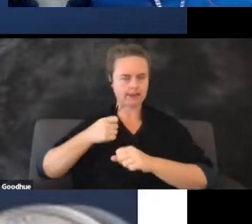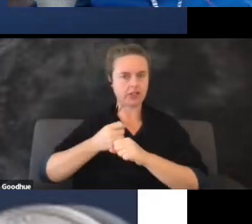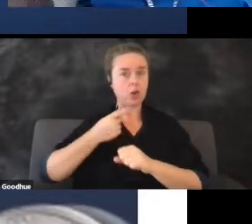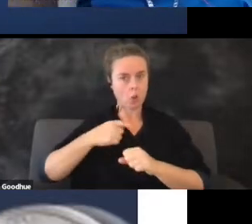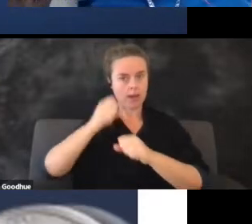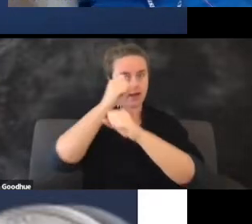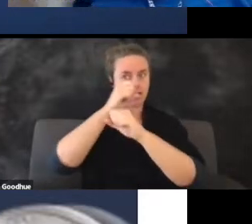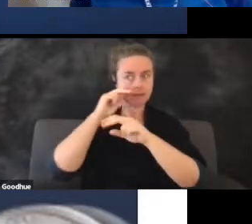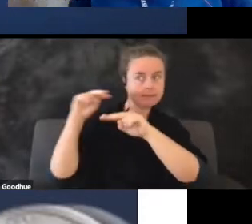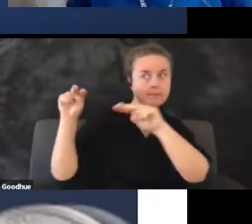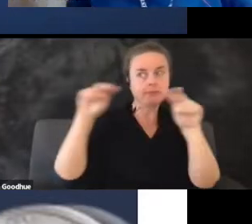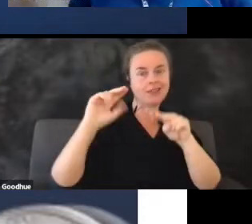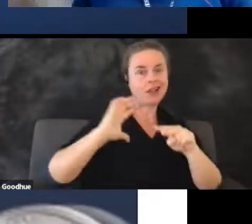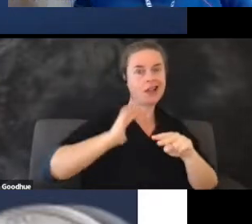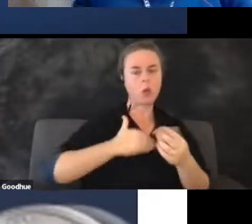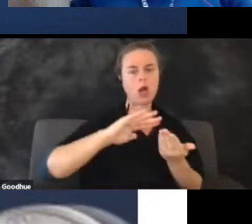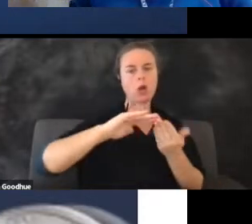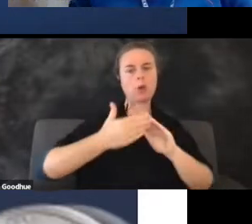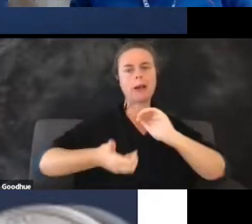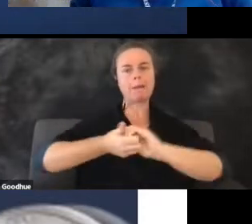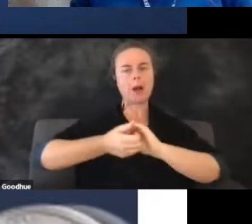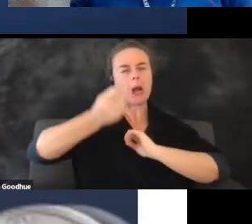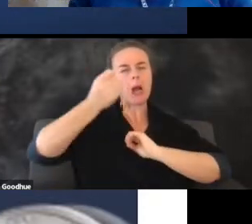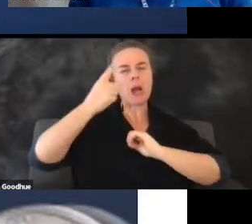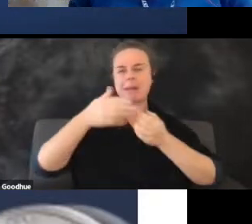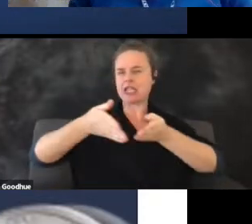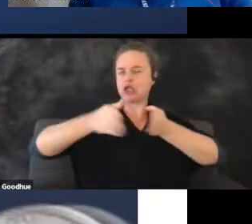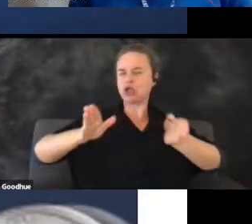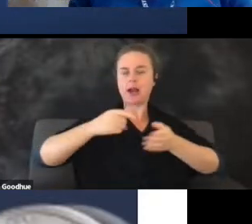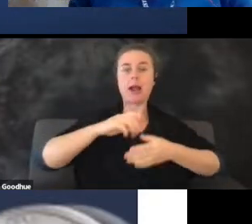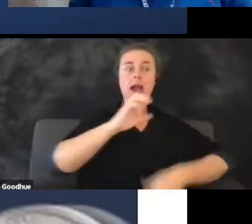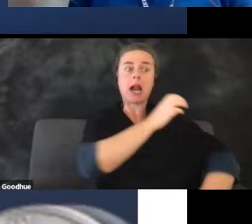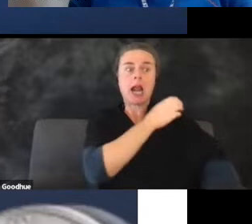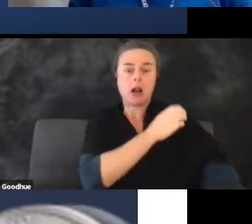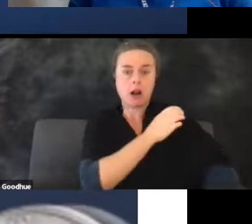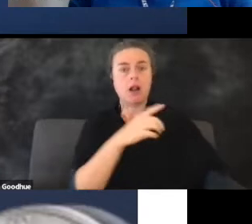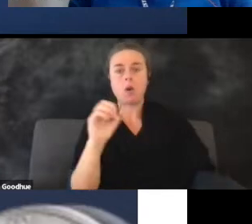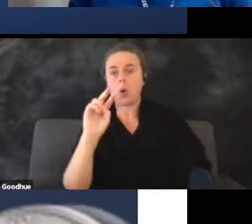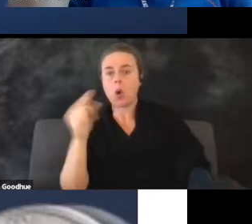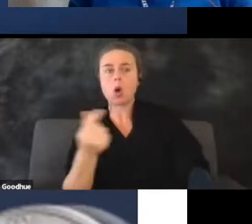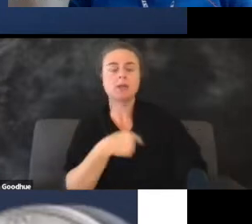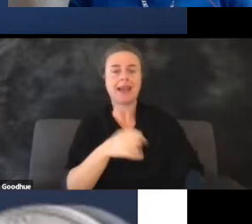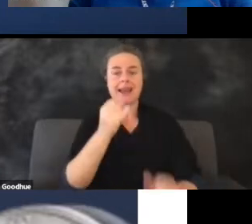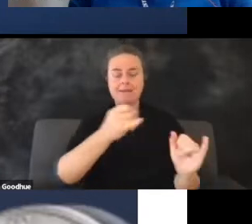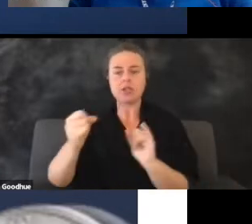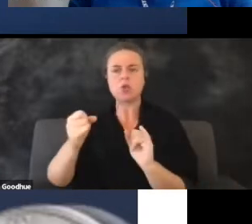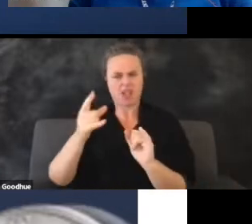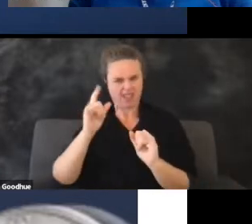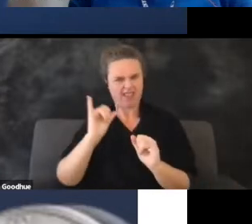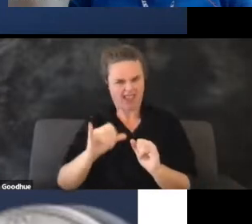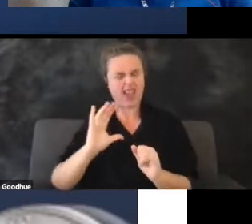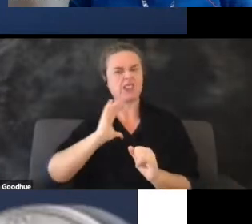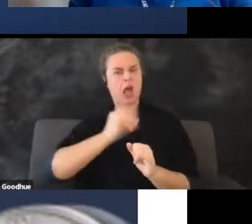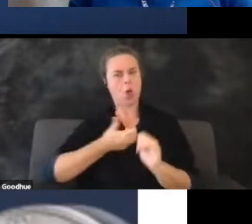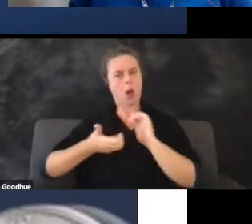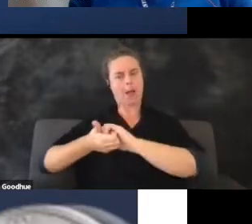largest sense of the word, including both clinical, organizational, and individual entities, may take action to reduce death by suicide